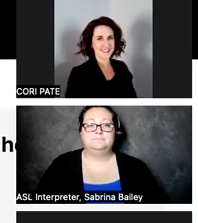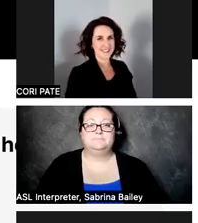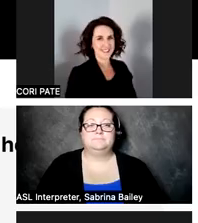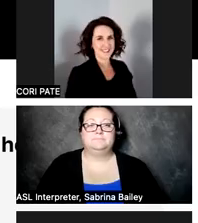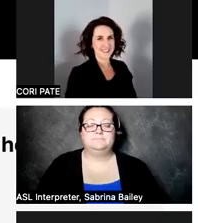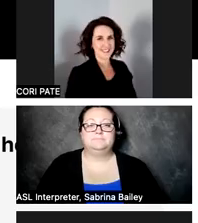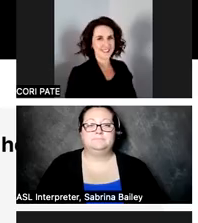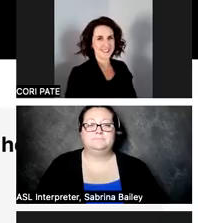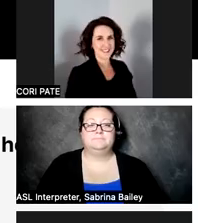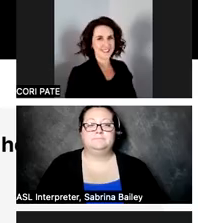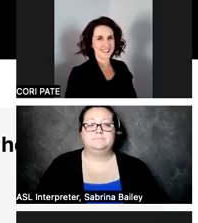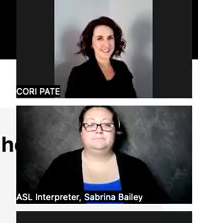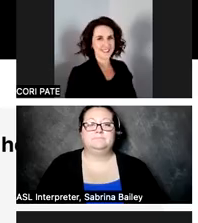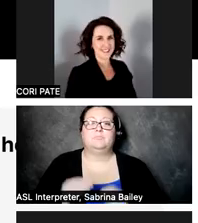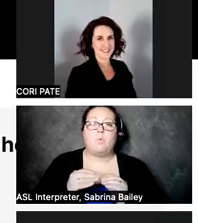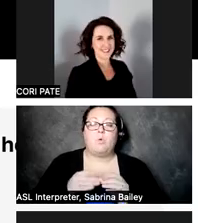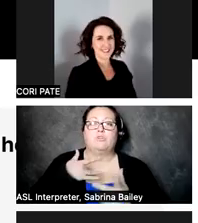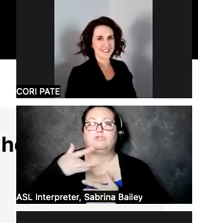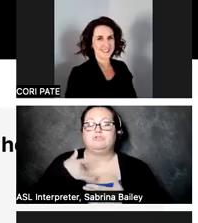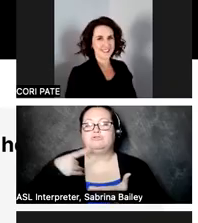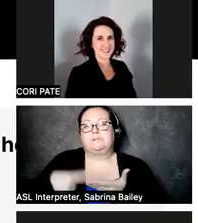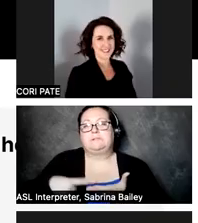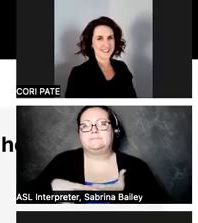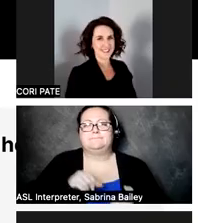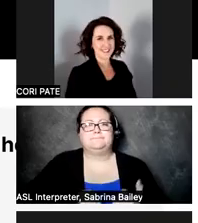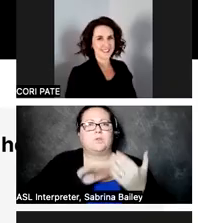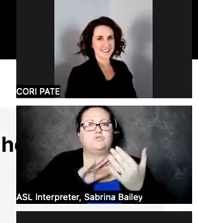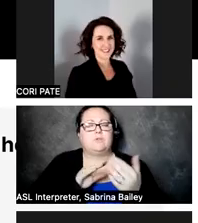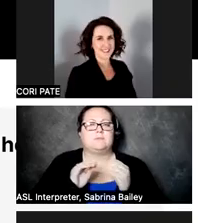Finding out more about those concerns, take a minute to address them.